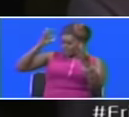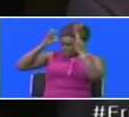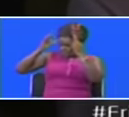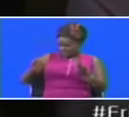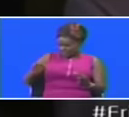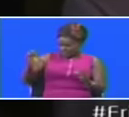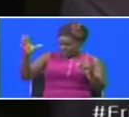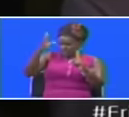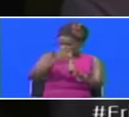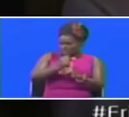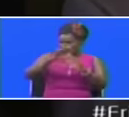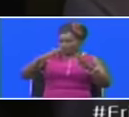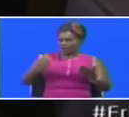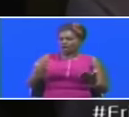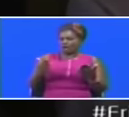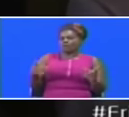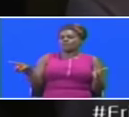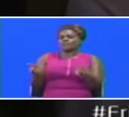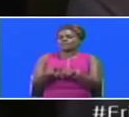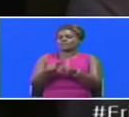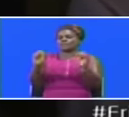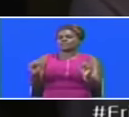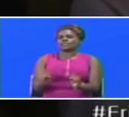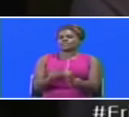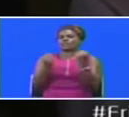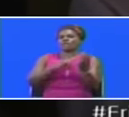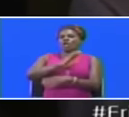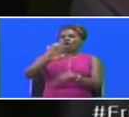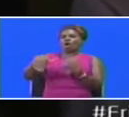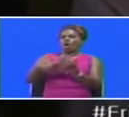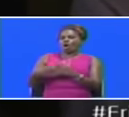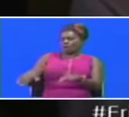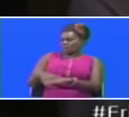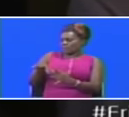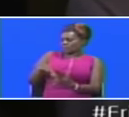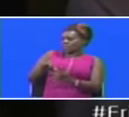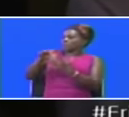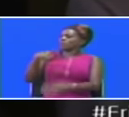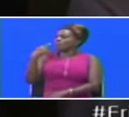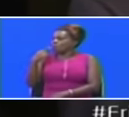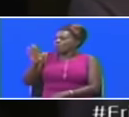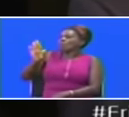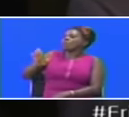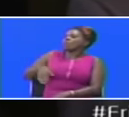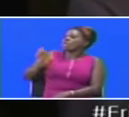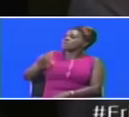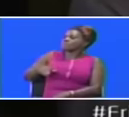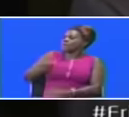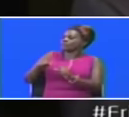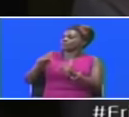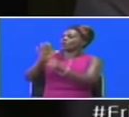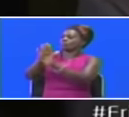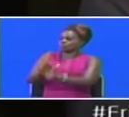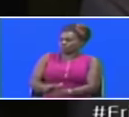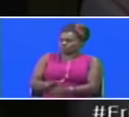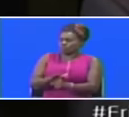has been arrived at after considering the safety of all our members and especially women who may be impeded in exercising